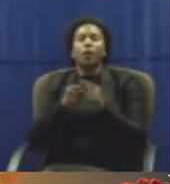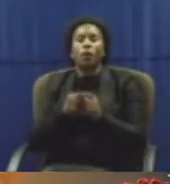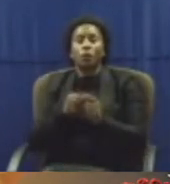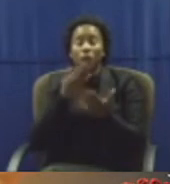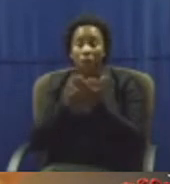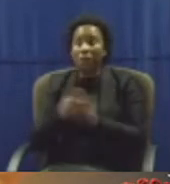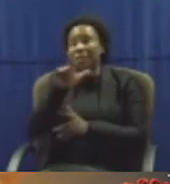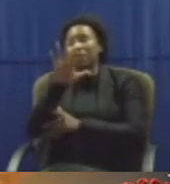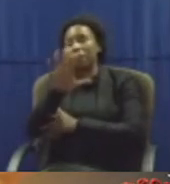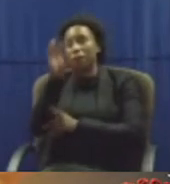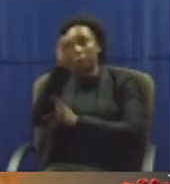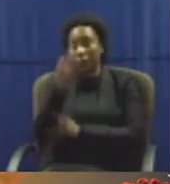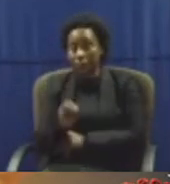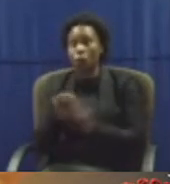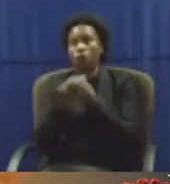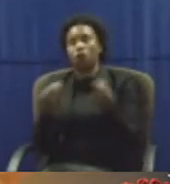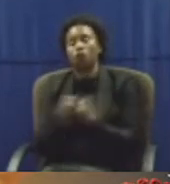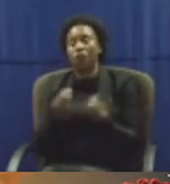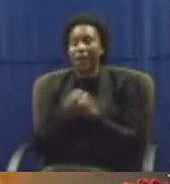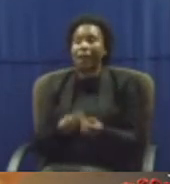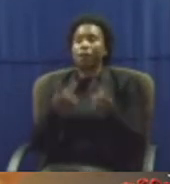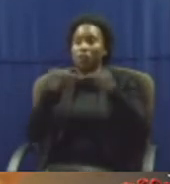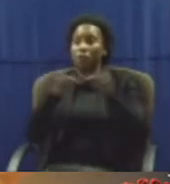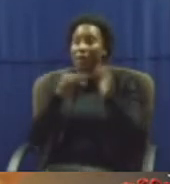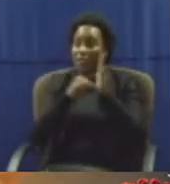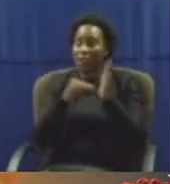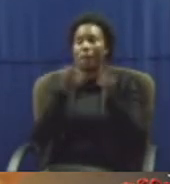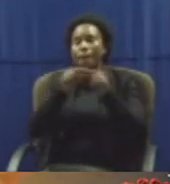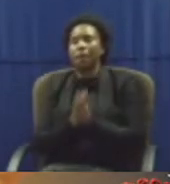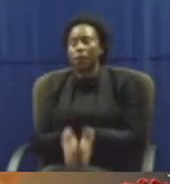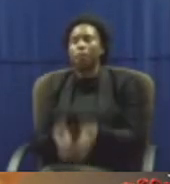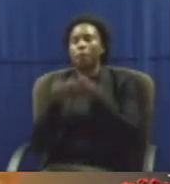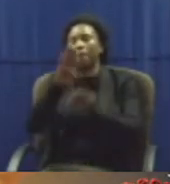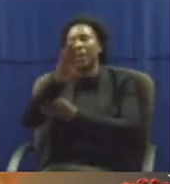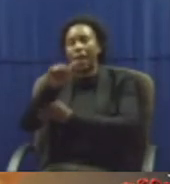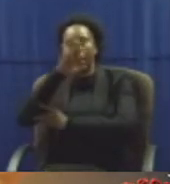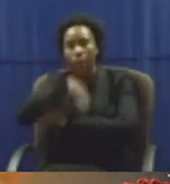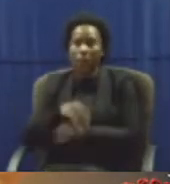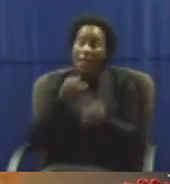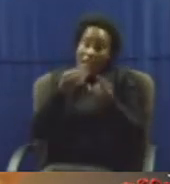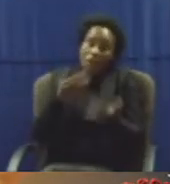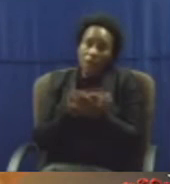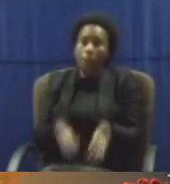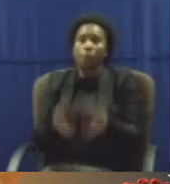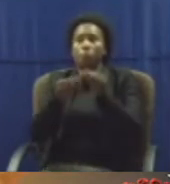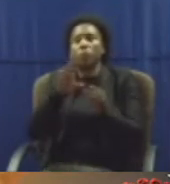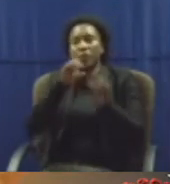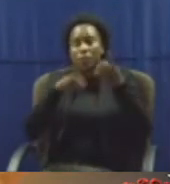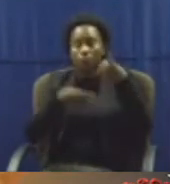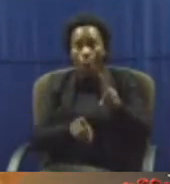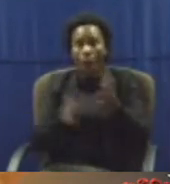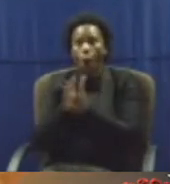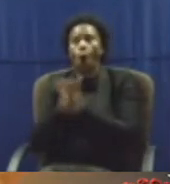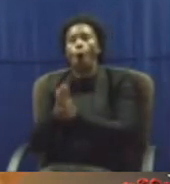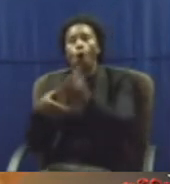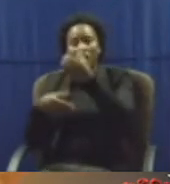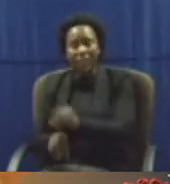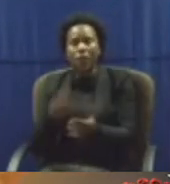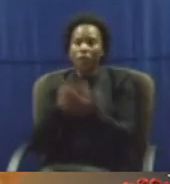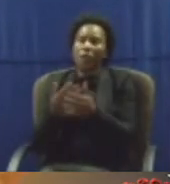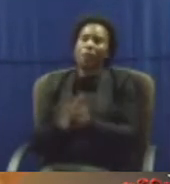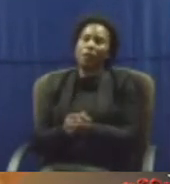matrics without a bachelor's pass. If through hard work, you manage to attain a diploma or degree, you might be part of the thousands of graduates